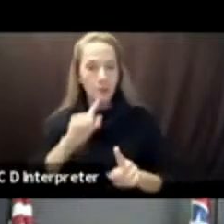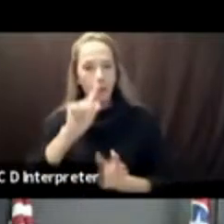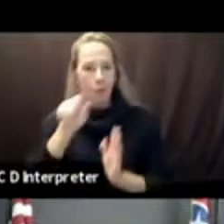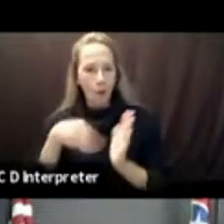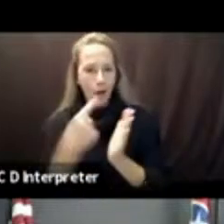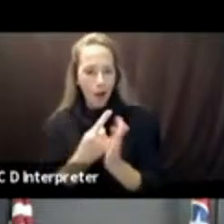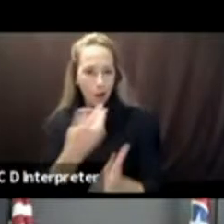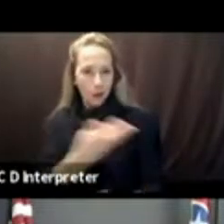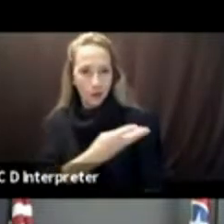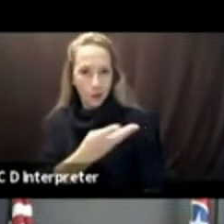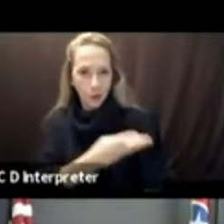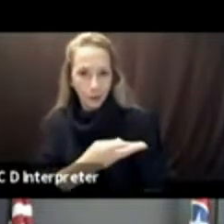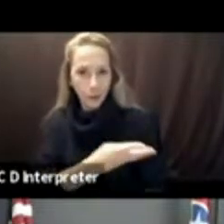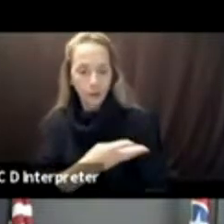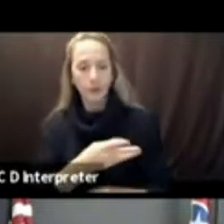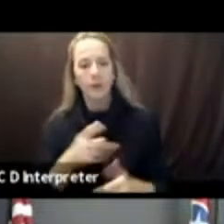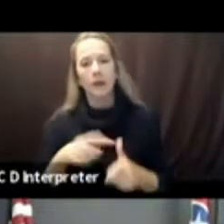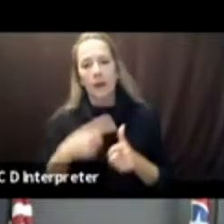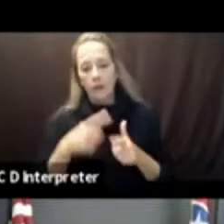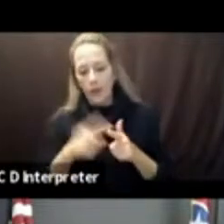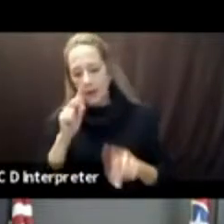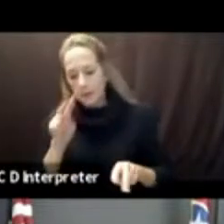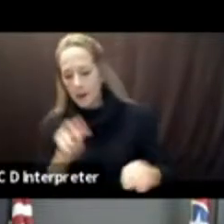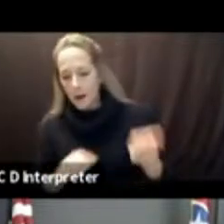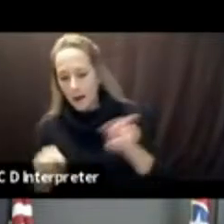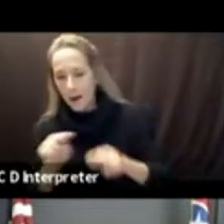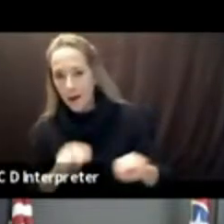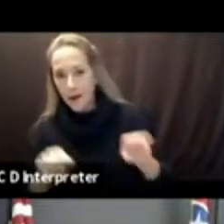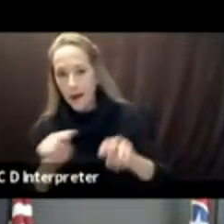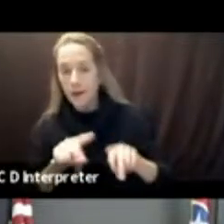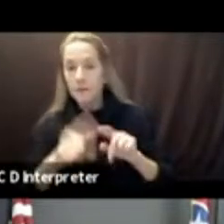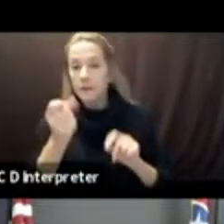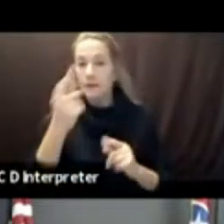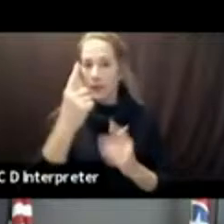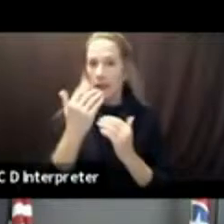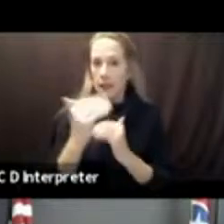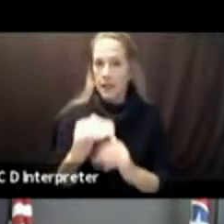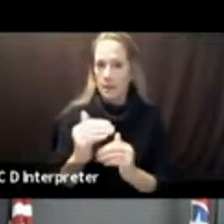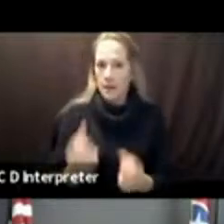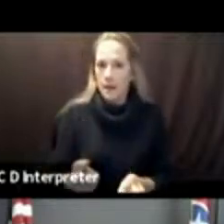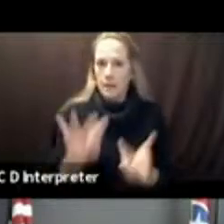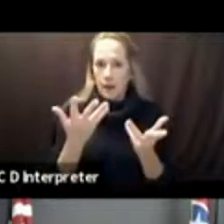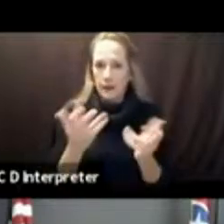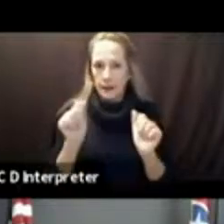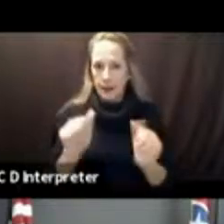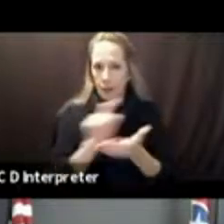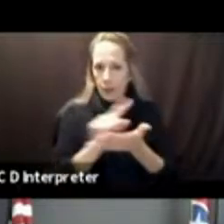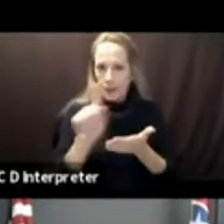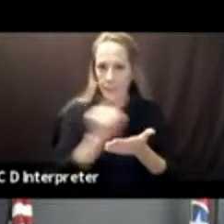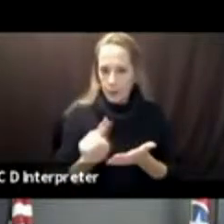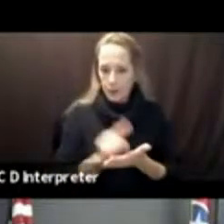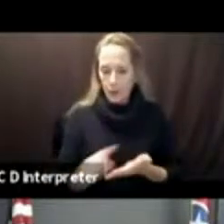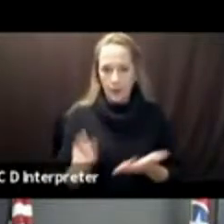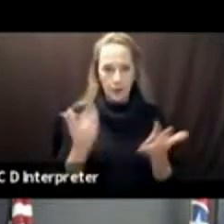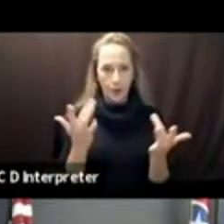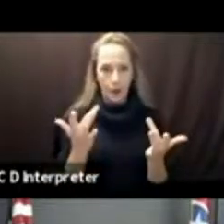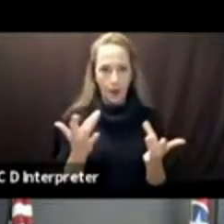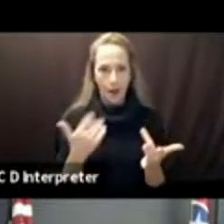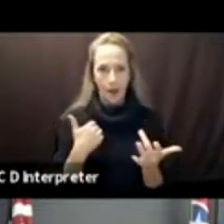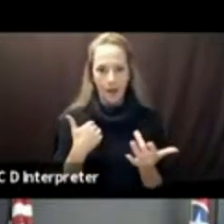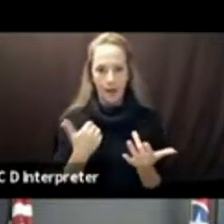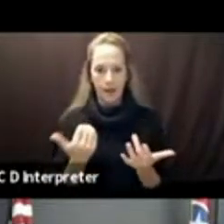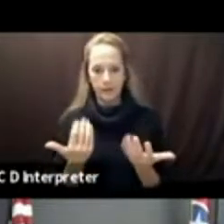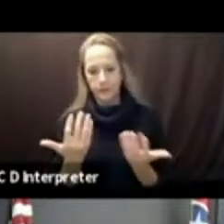and then they have to be monitored. But there is a limitation to how much of that can be done every week, because there's only so many of those patients that